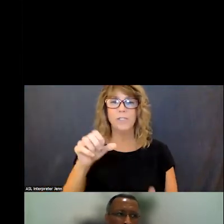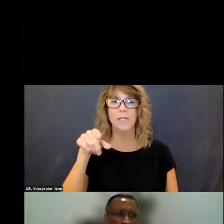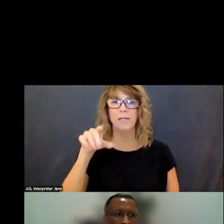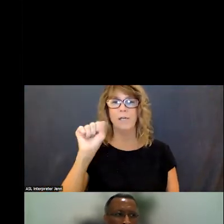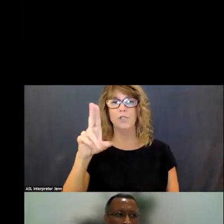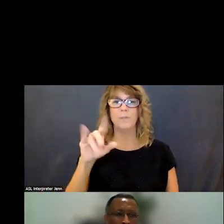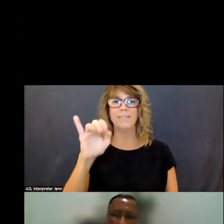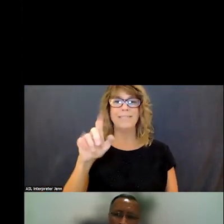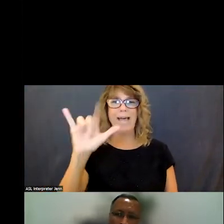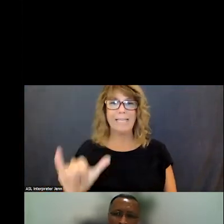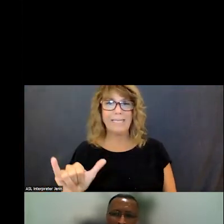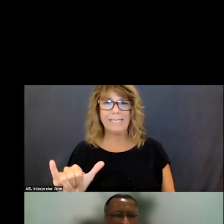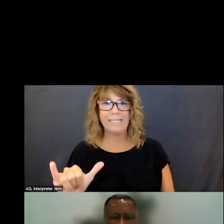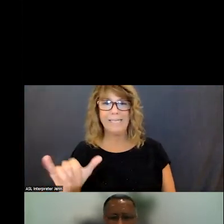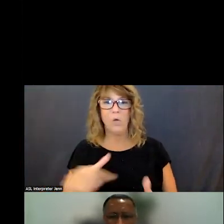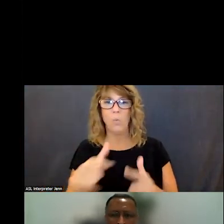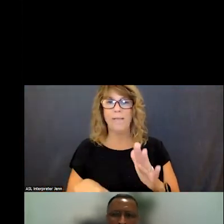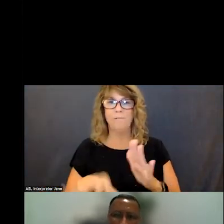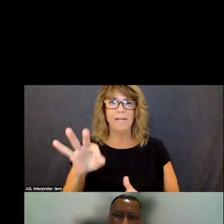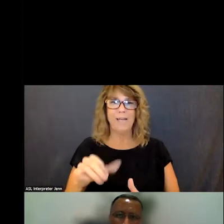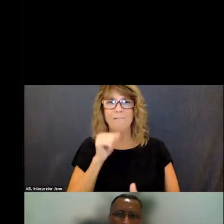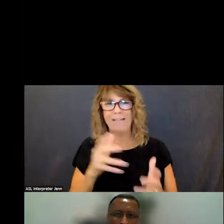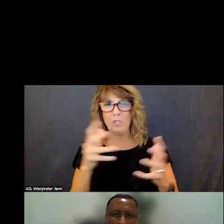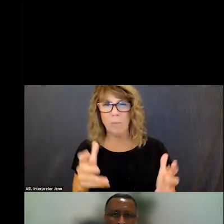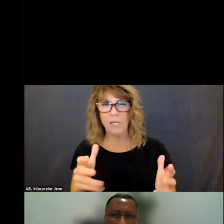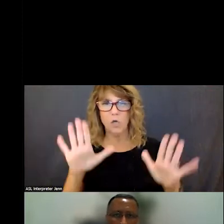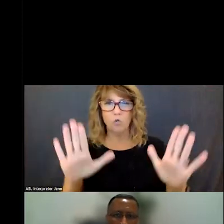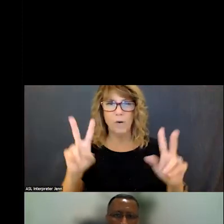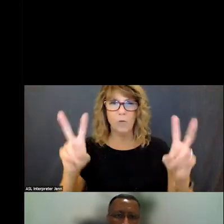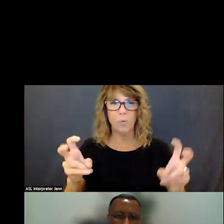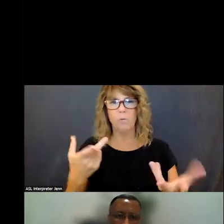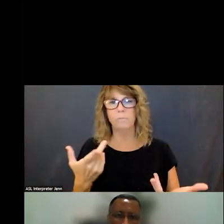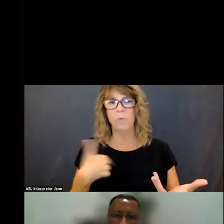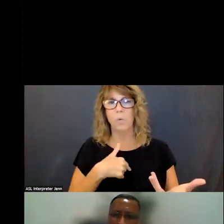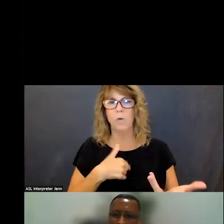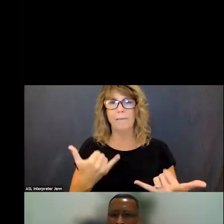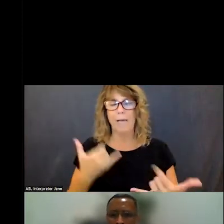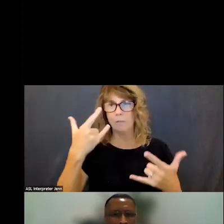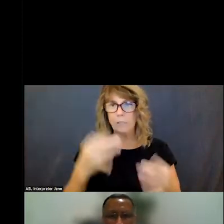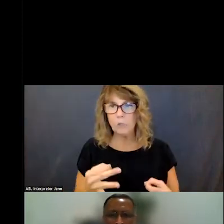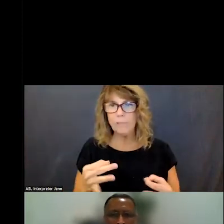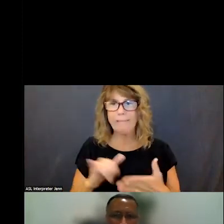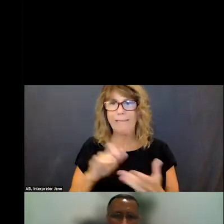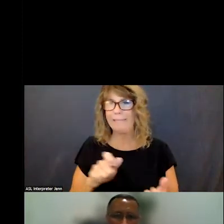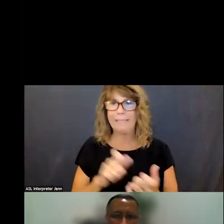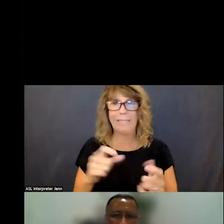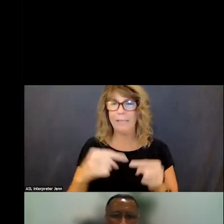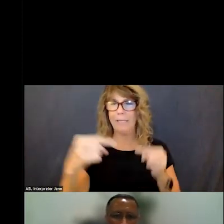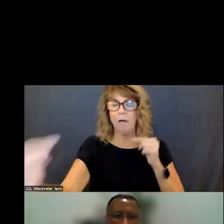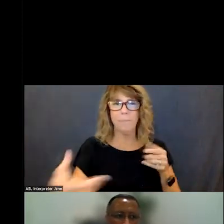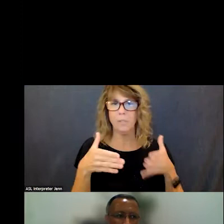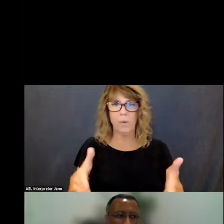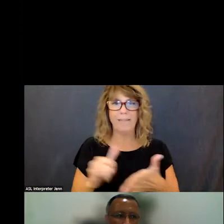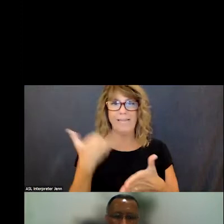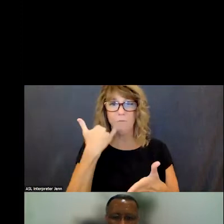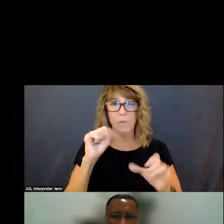care of the suicidality, and we find out not so much. Great quote, because we are now determining that it is exactly the opposite way, that if we can